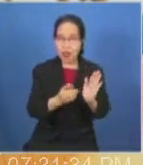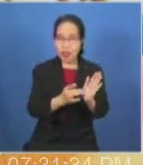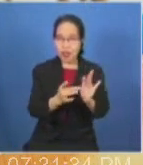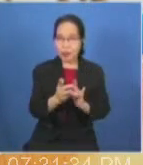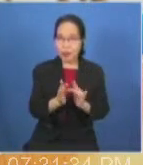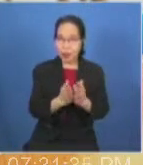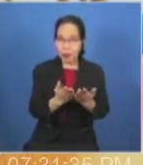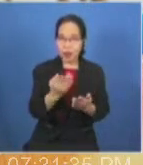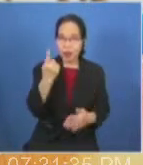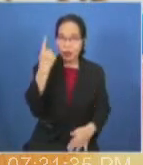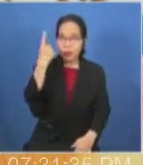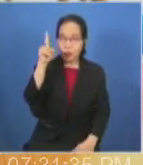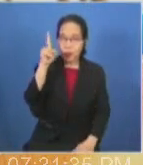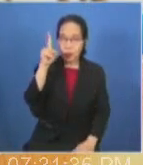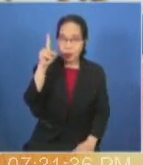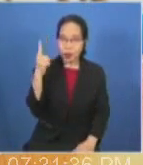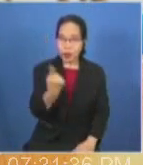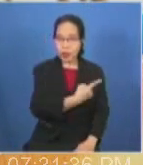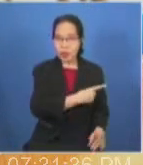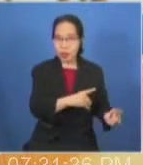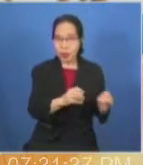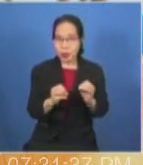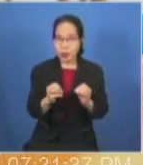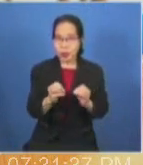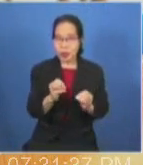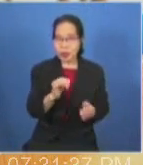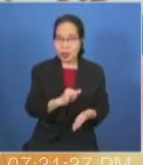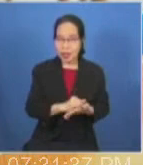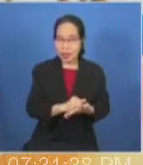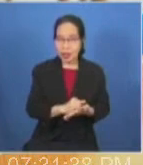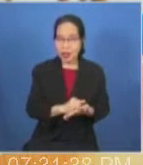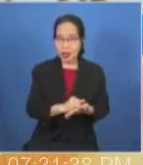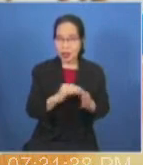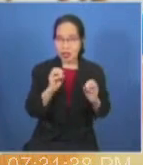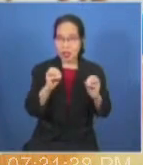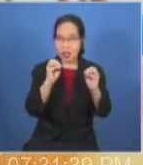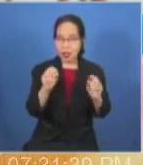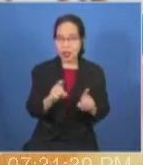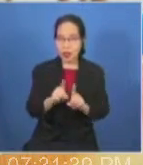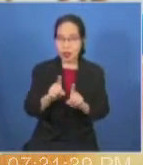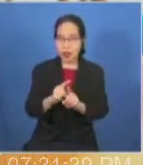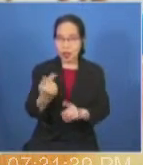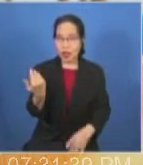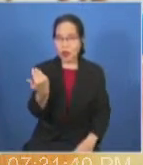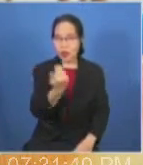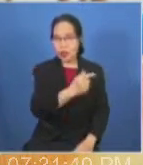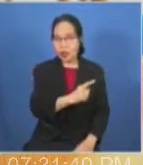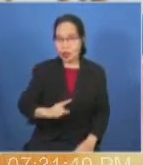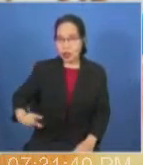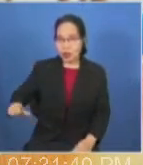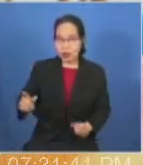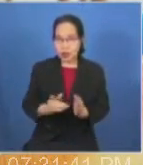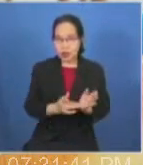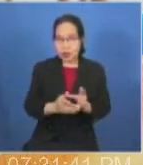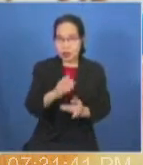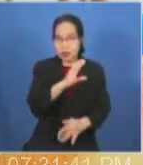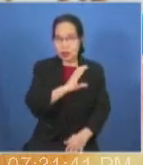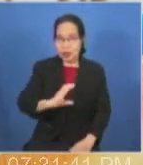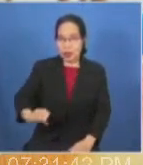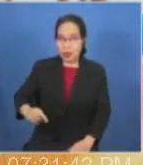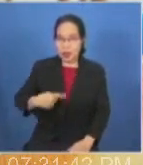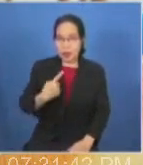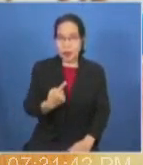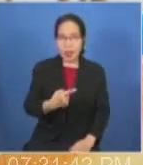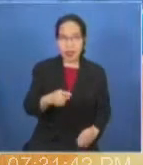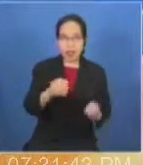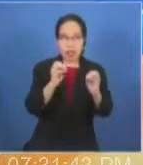shown in the Bible so that we can do it. And it was commanded by the Lord Jesus Christ